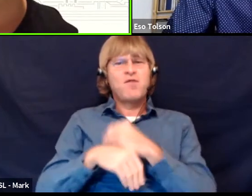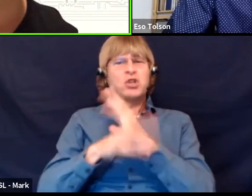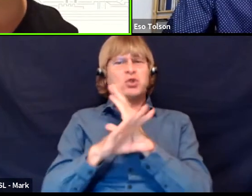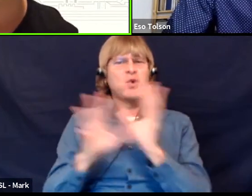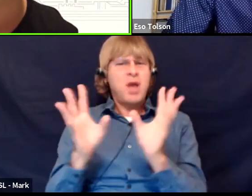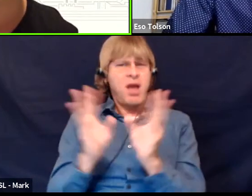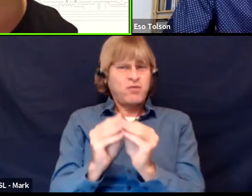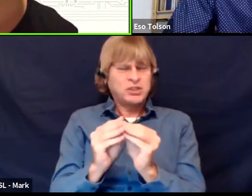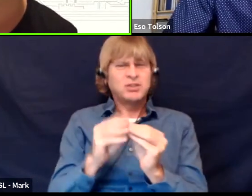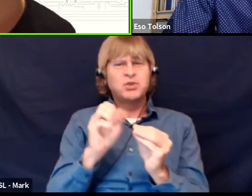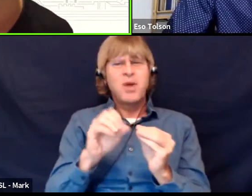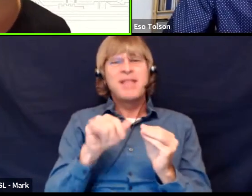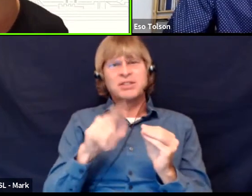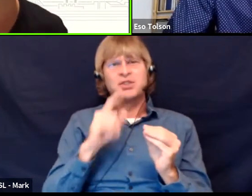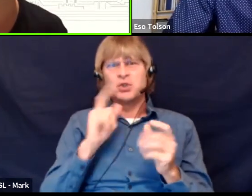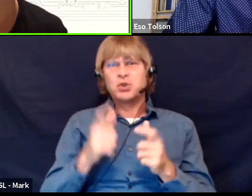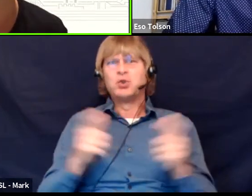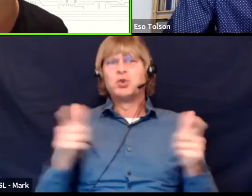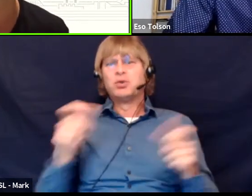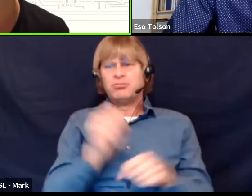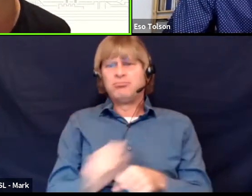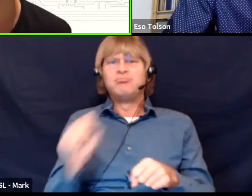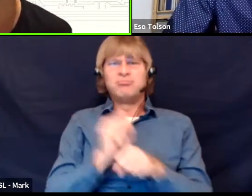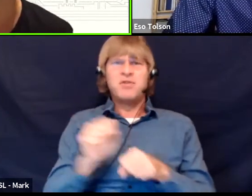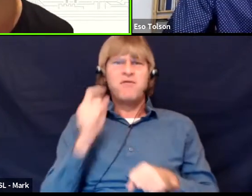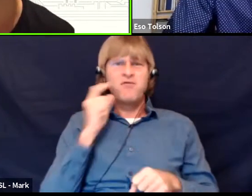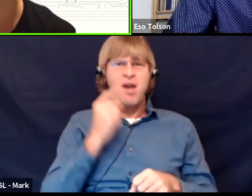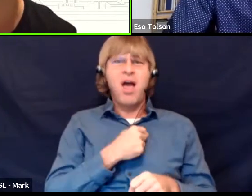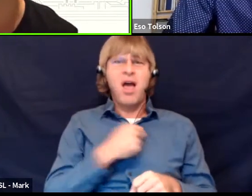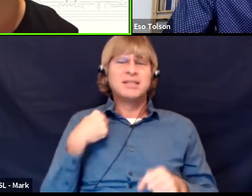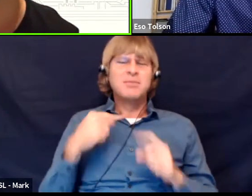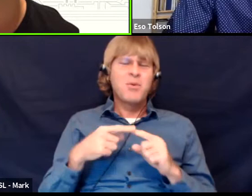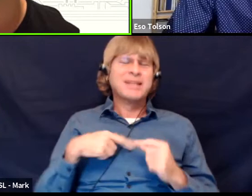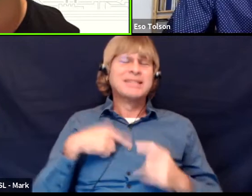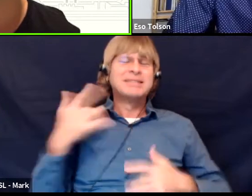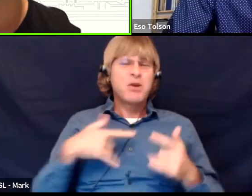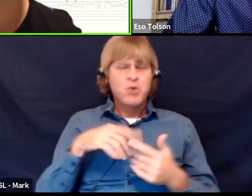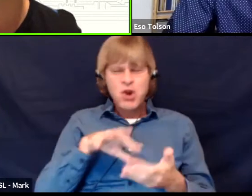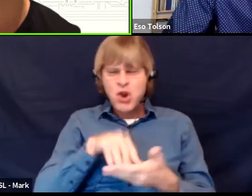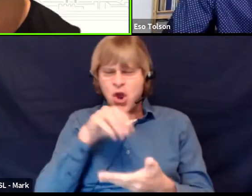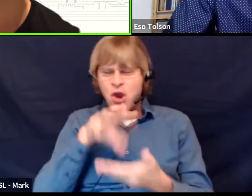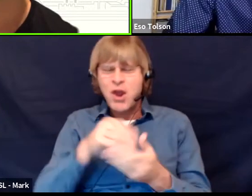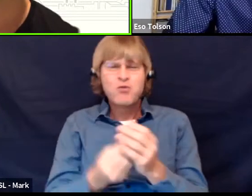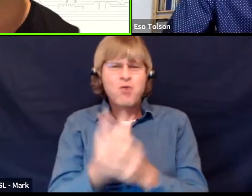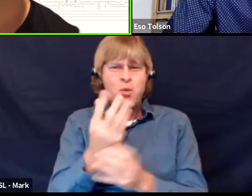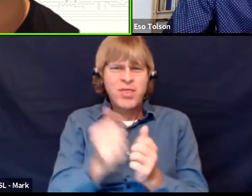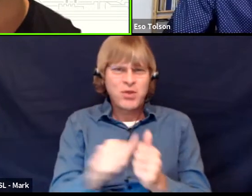conference. And so this was a huge undertaking for us, but we're excited to learn and grow with you.